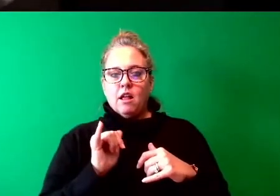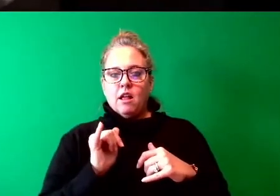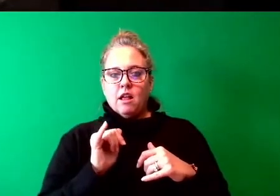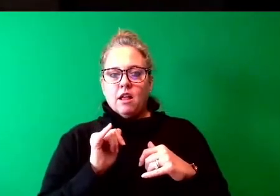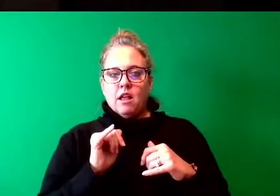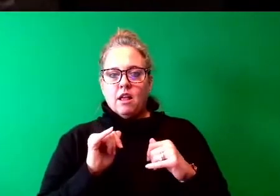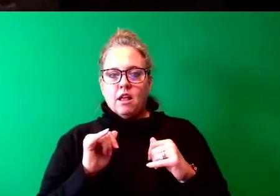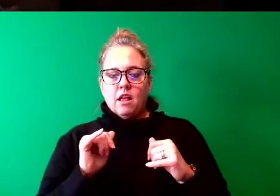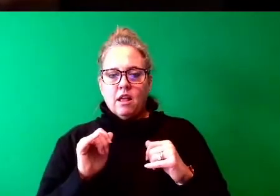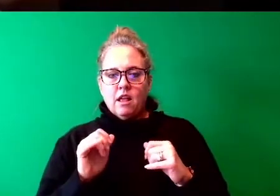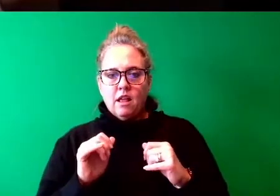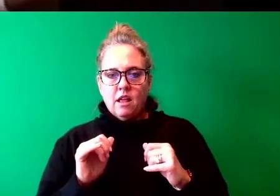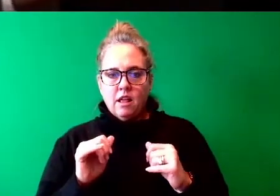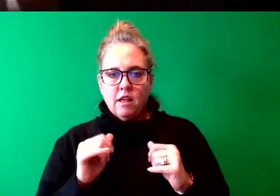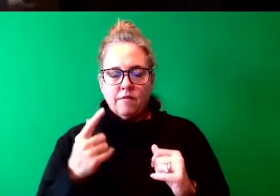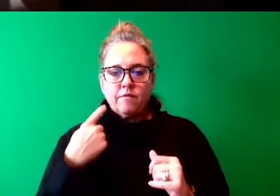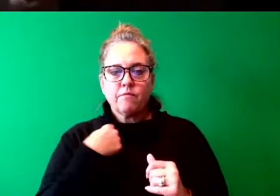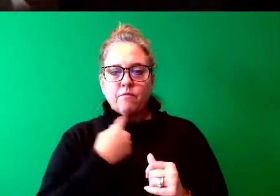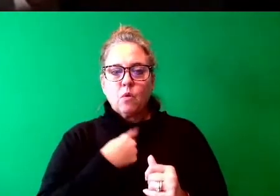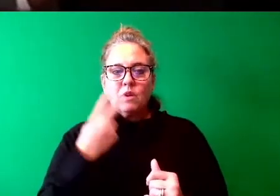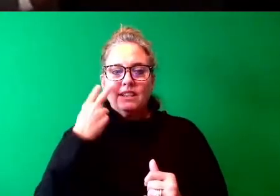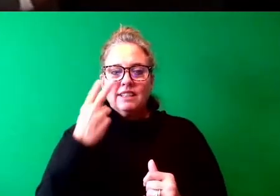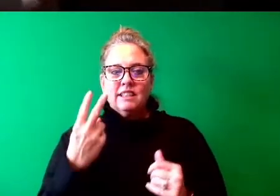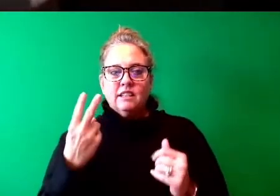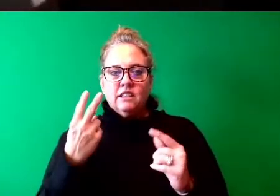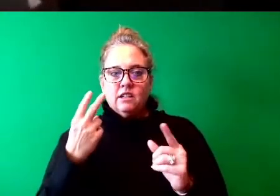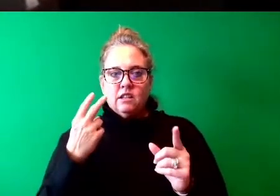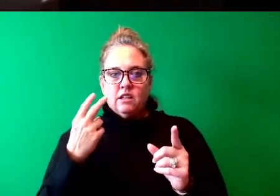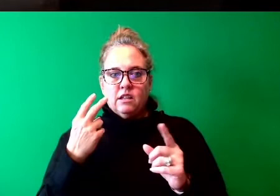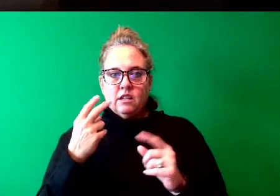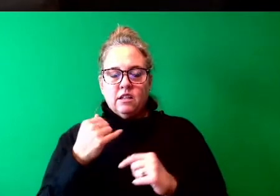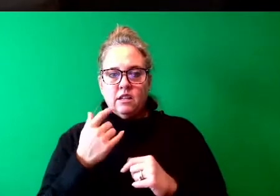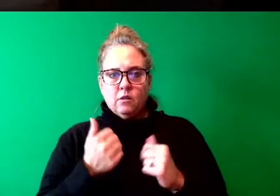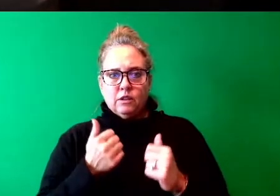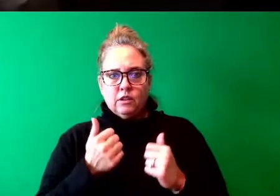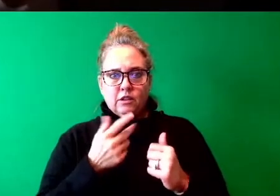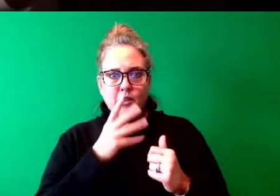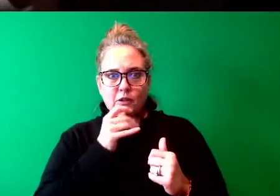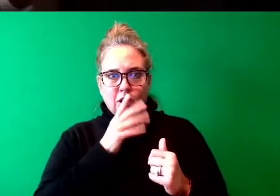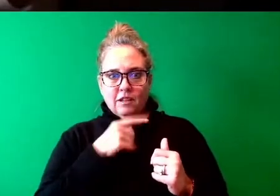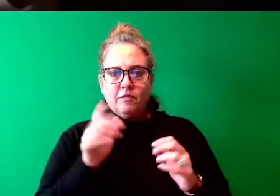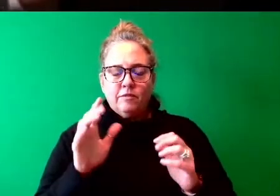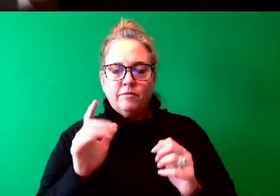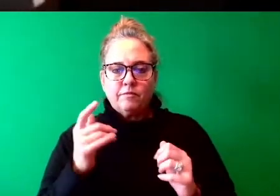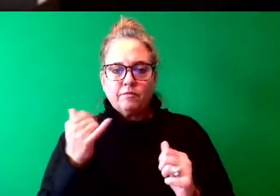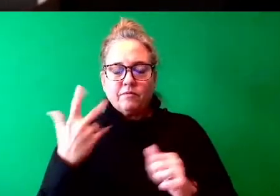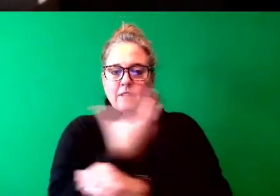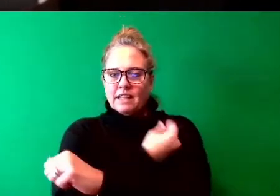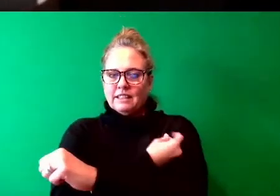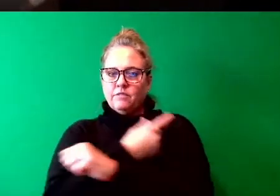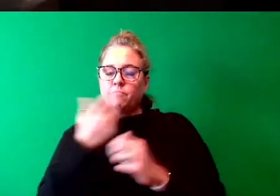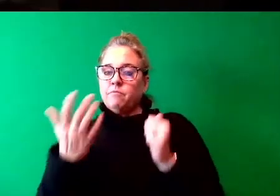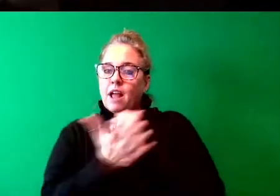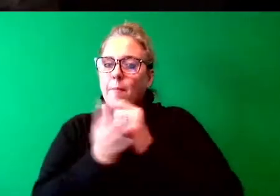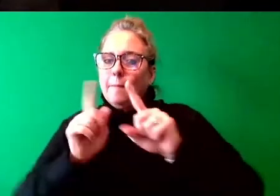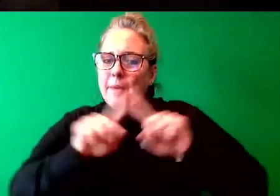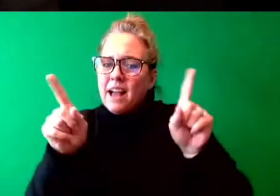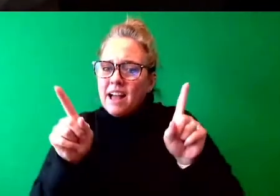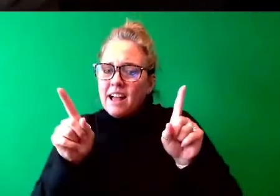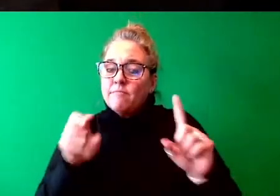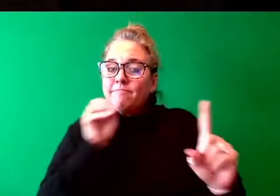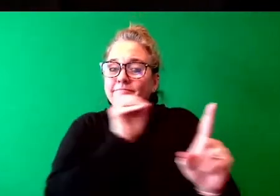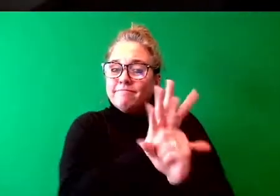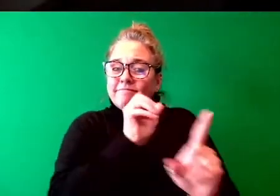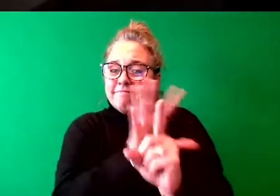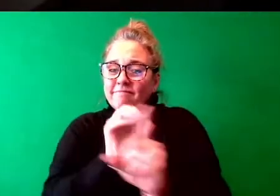is because we continue to see elevated level of incidence around us. So the vaccination protection can only go far as the exposure.